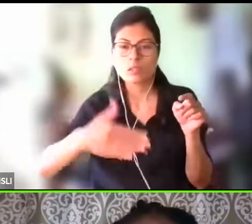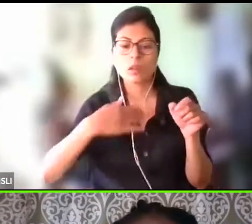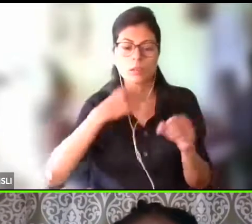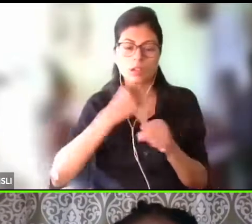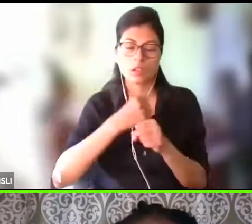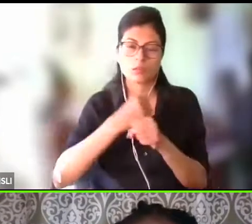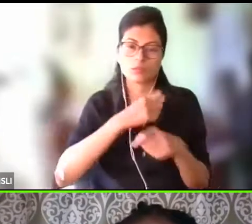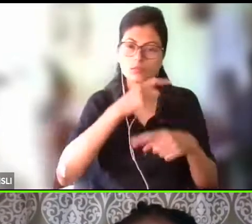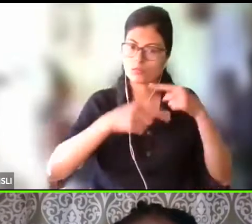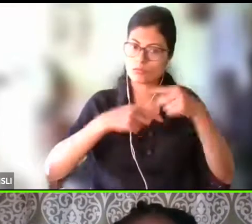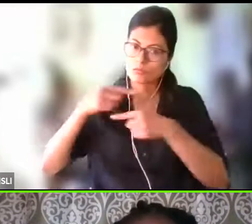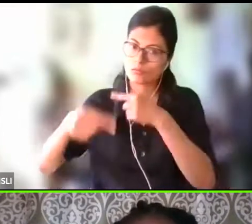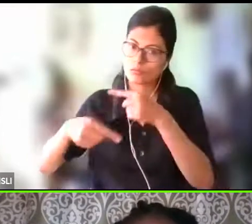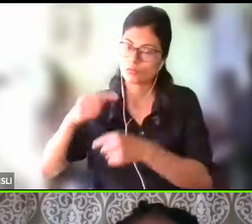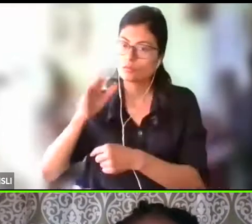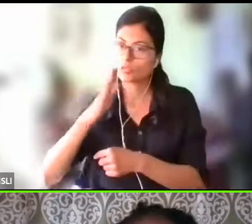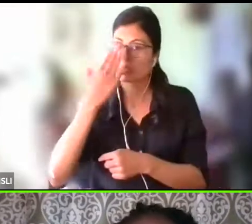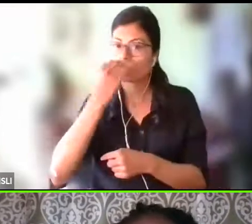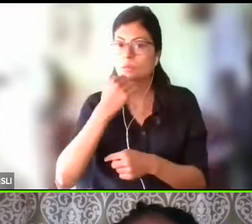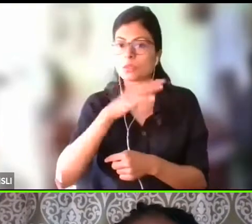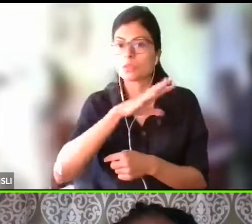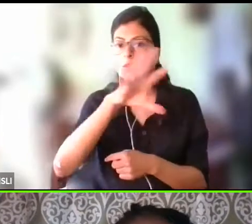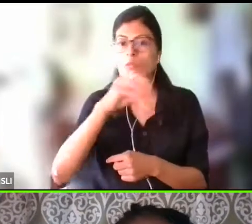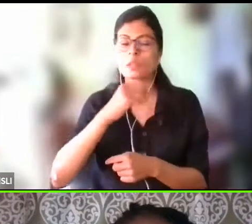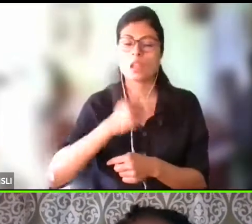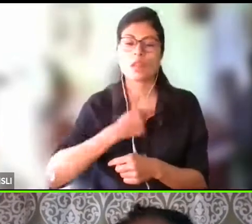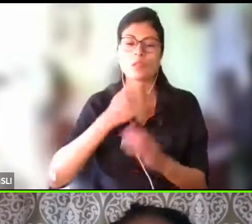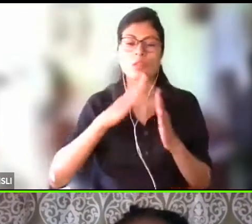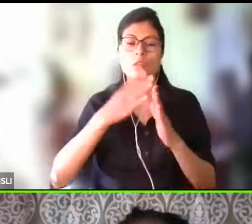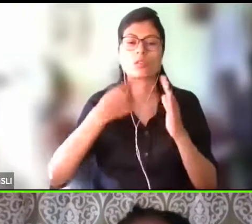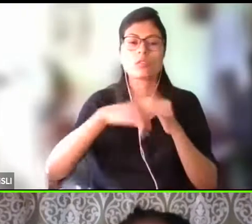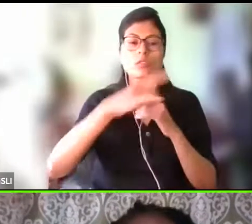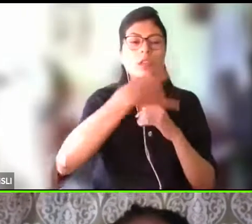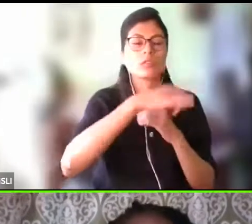return to their homes, as